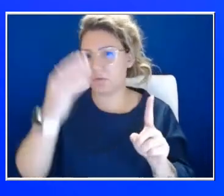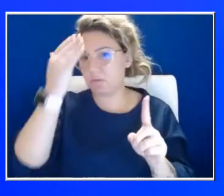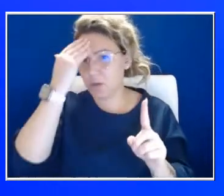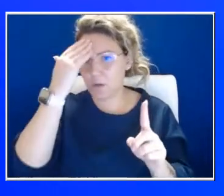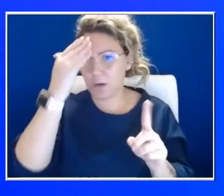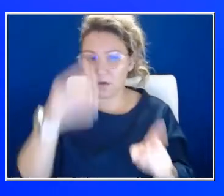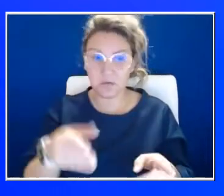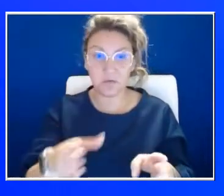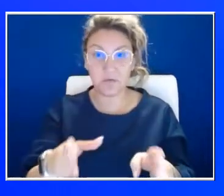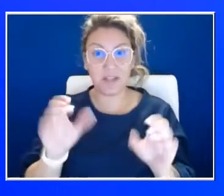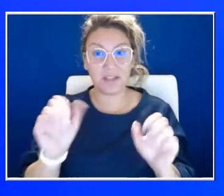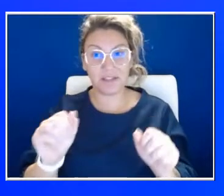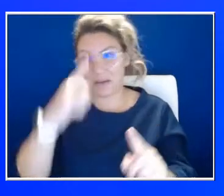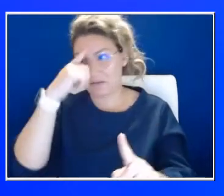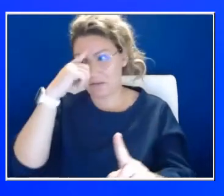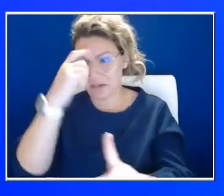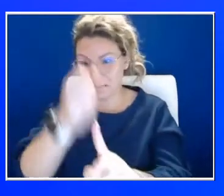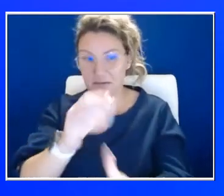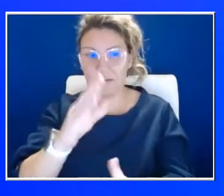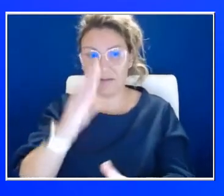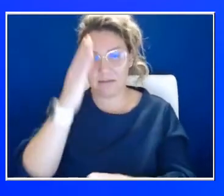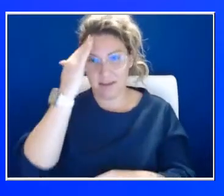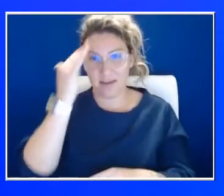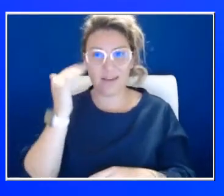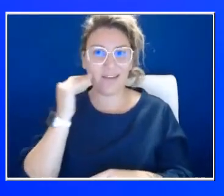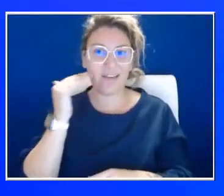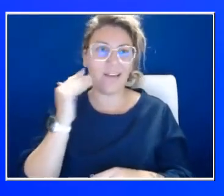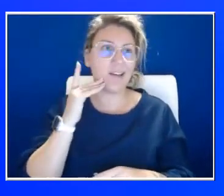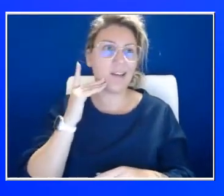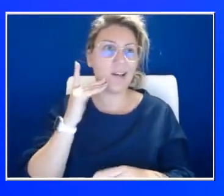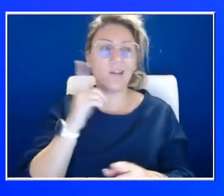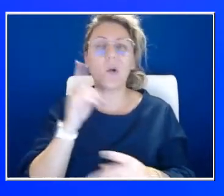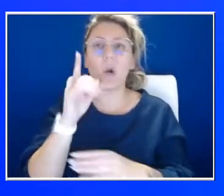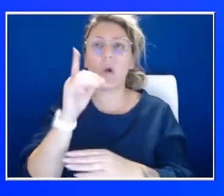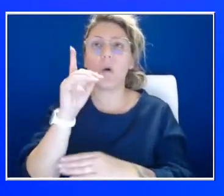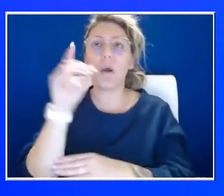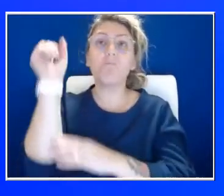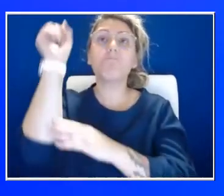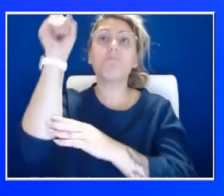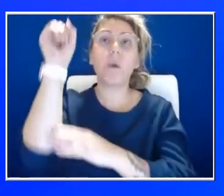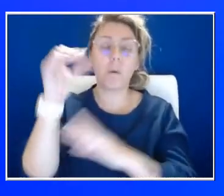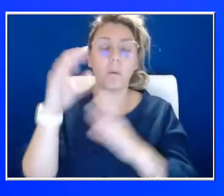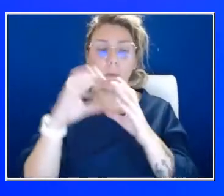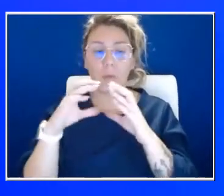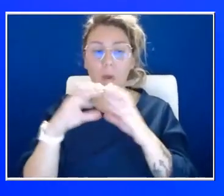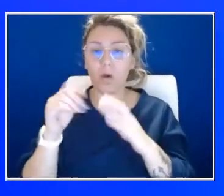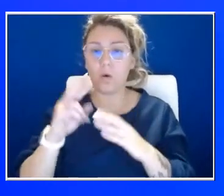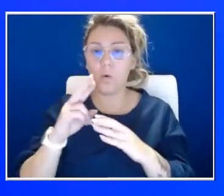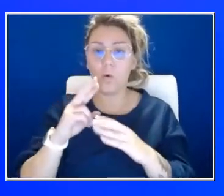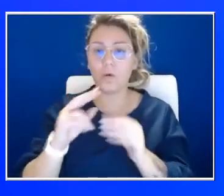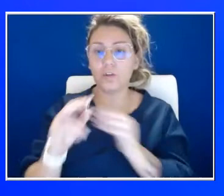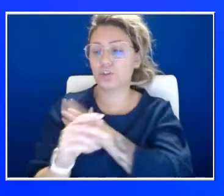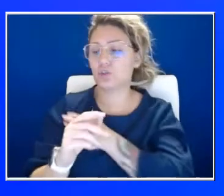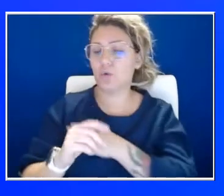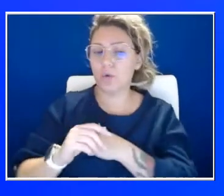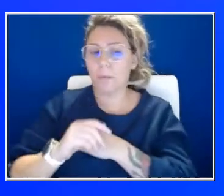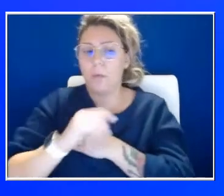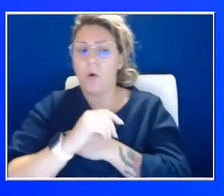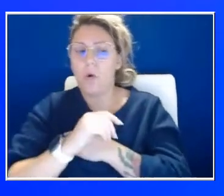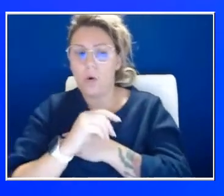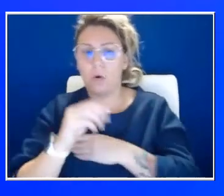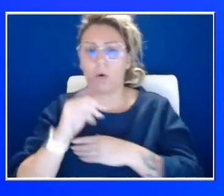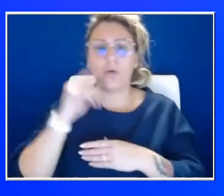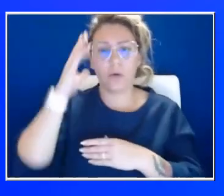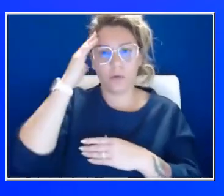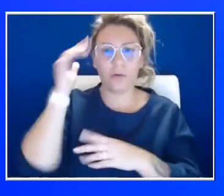can hit their head, heading the ball, going up for a header, and then maybe getting hit by a shoulder. And so helping them realize when you take a